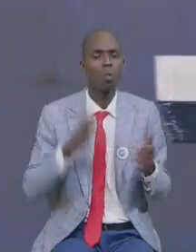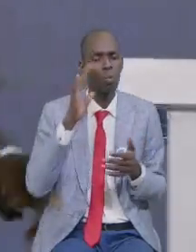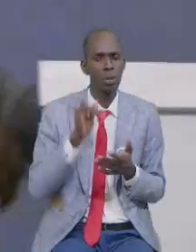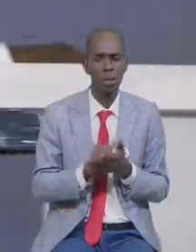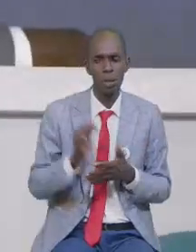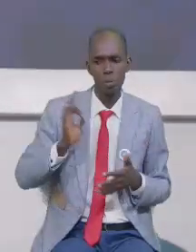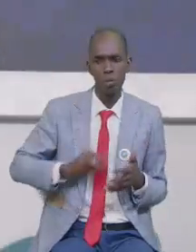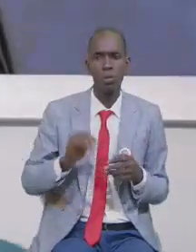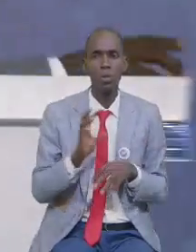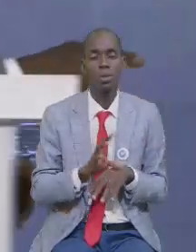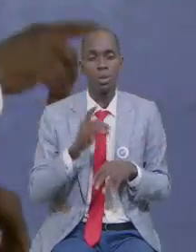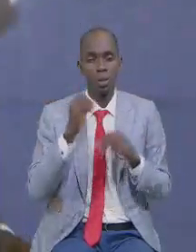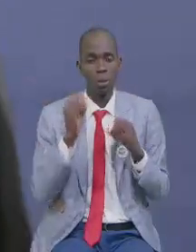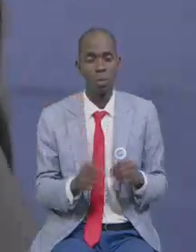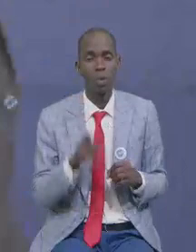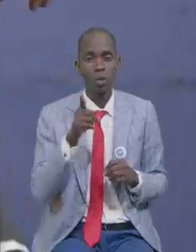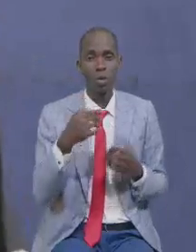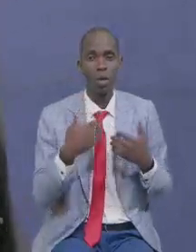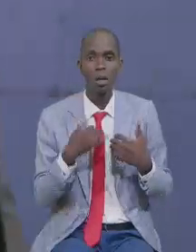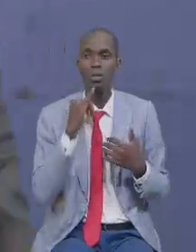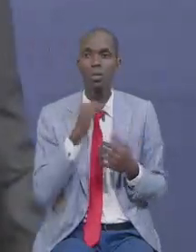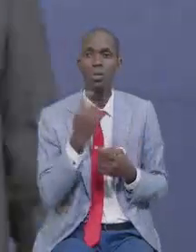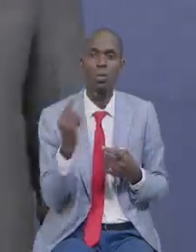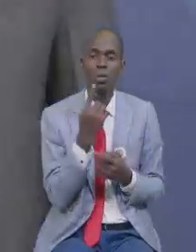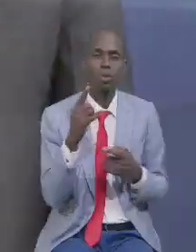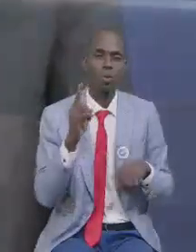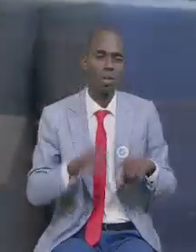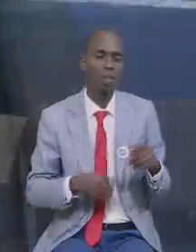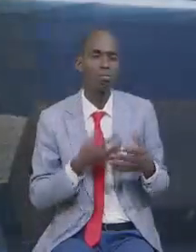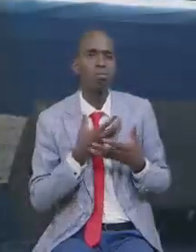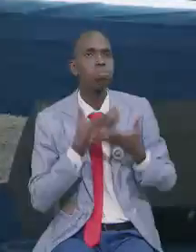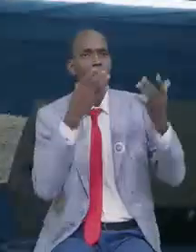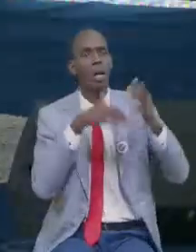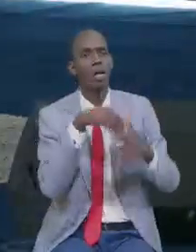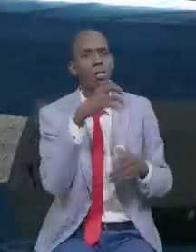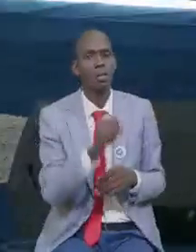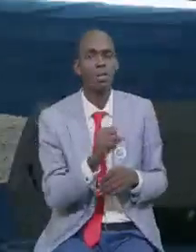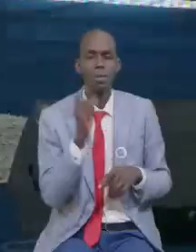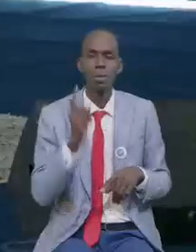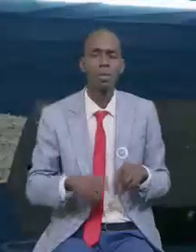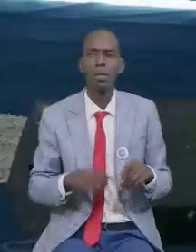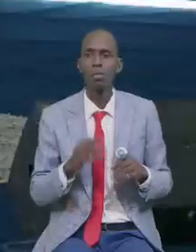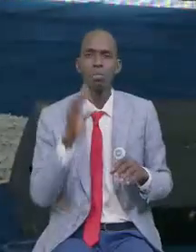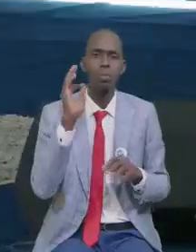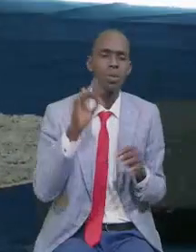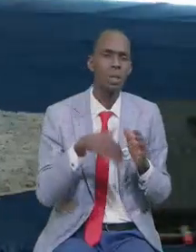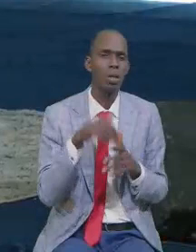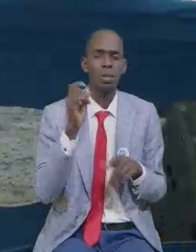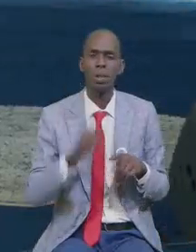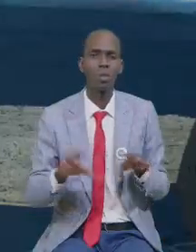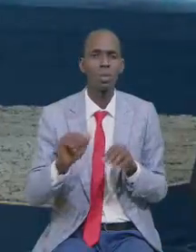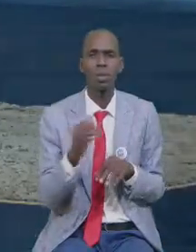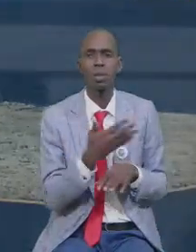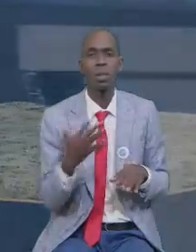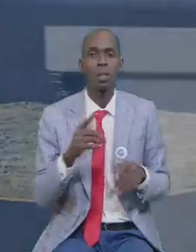power you have is when you cannot shout outside, you cannot scream outside, and you cannot do anything outside. And then